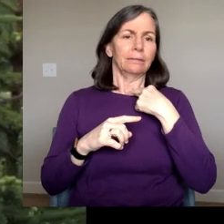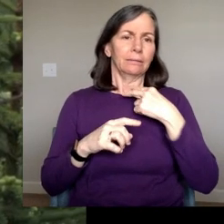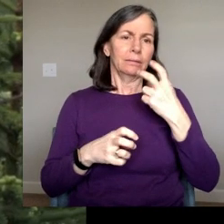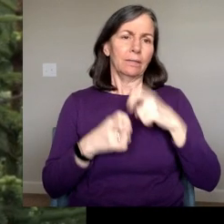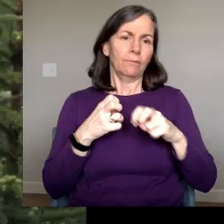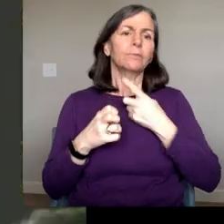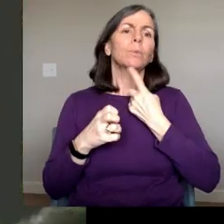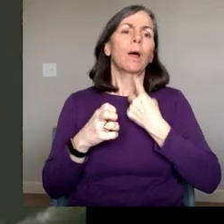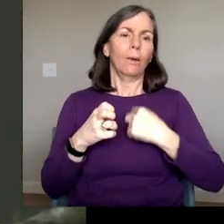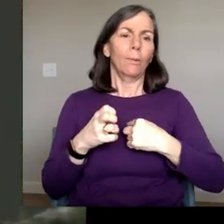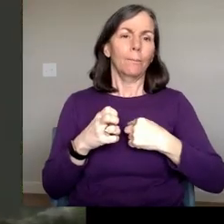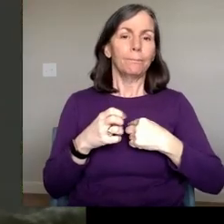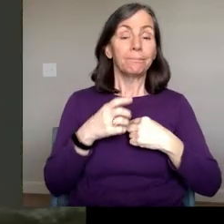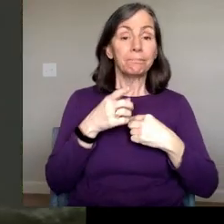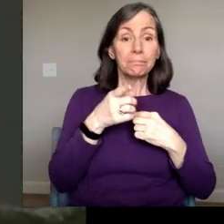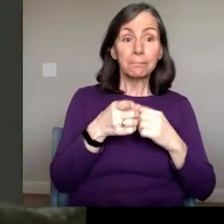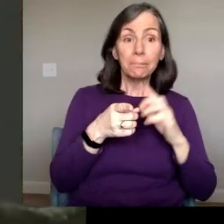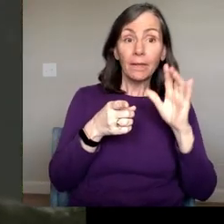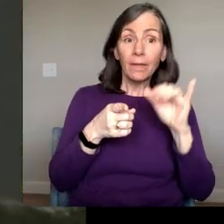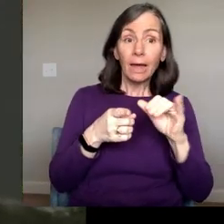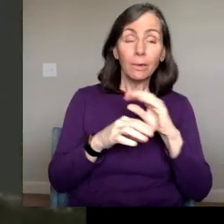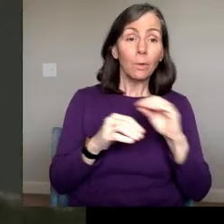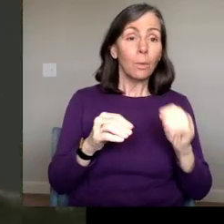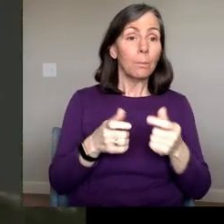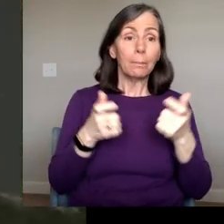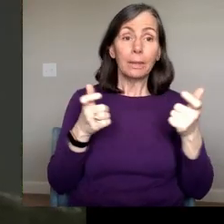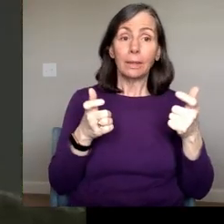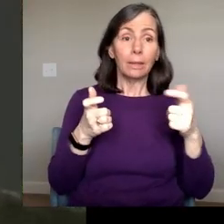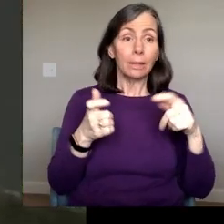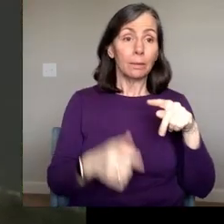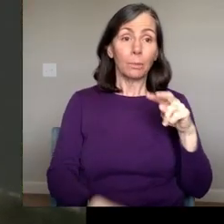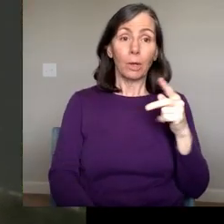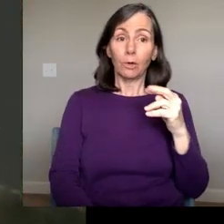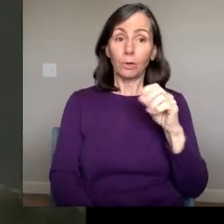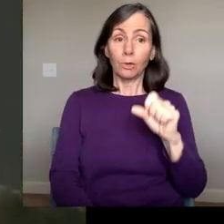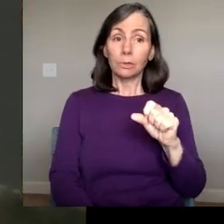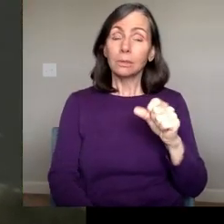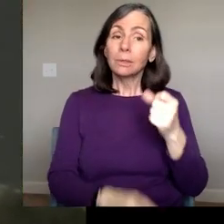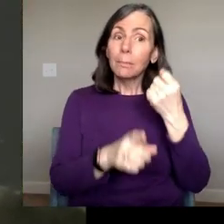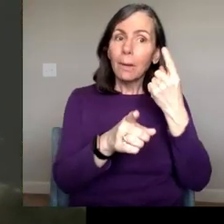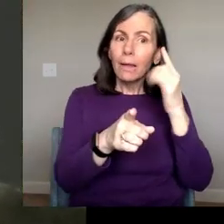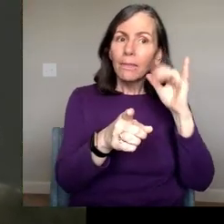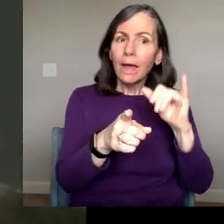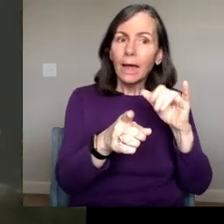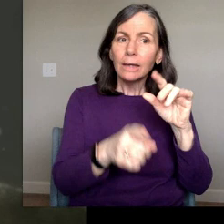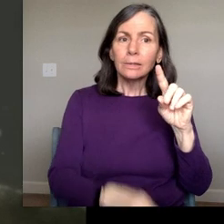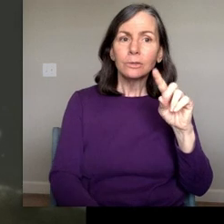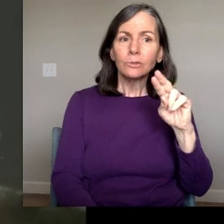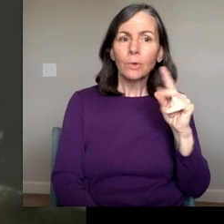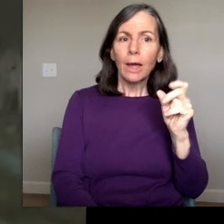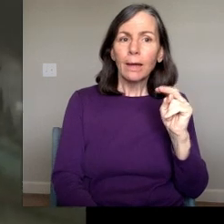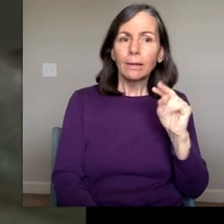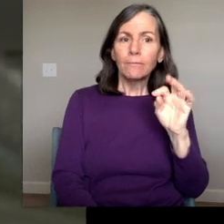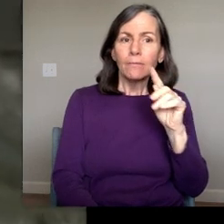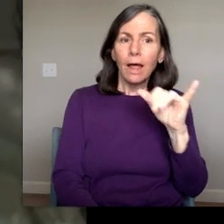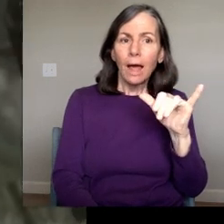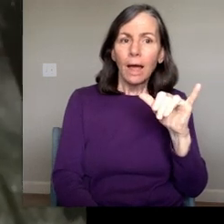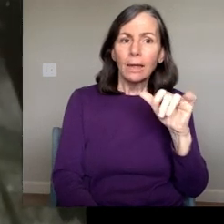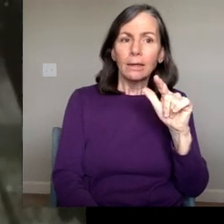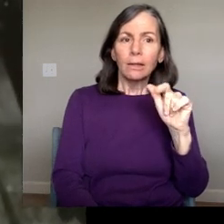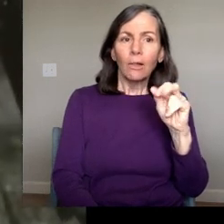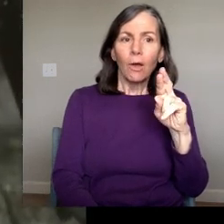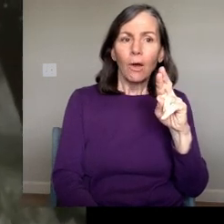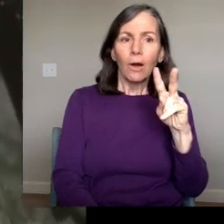here. But there are hungry dragonfly larvae that grab sticklebacks by their